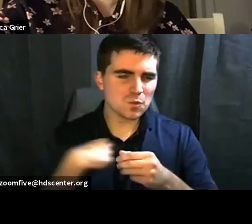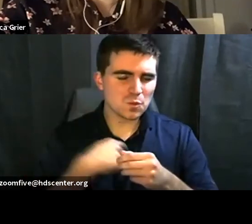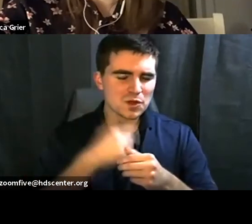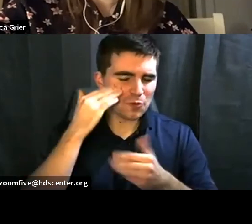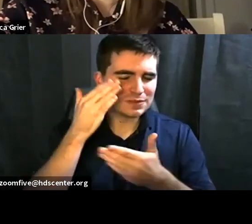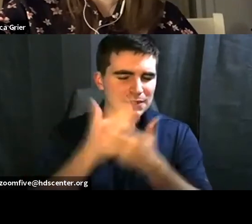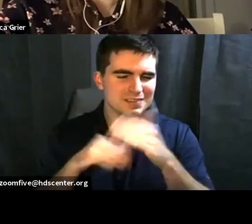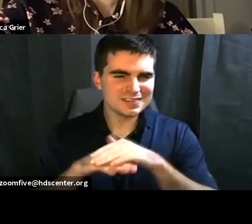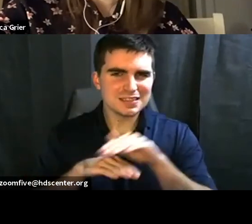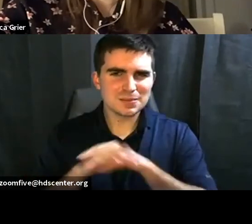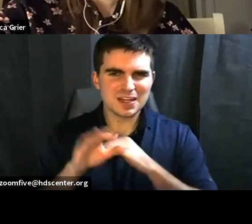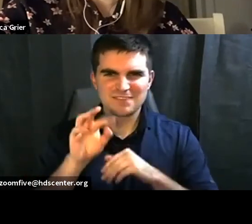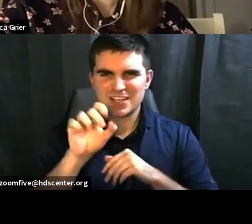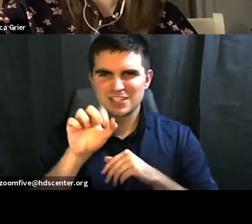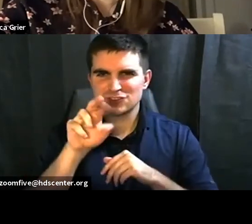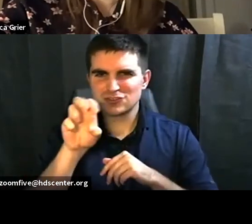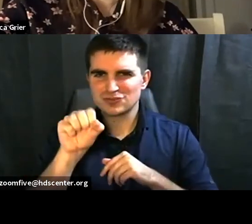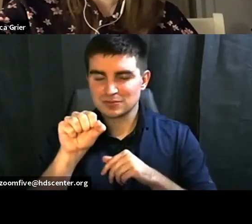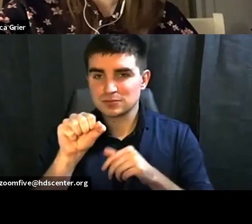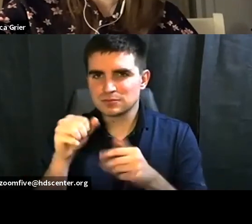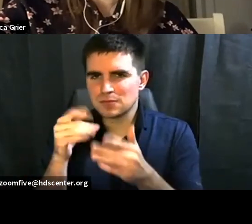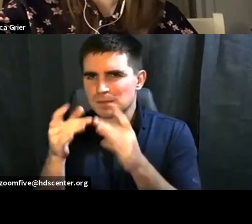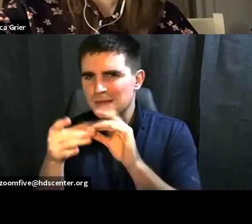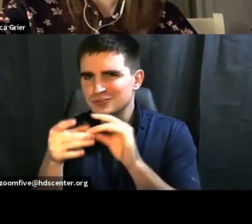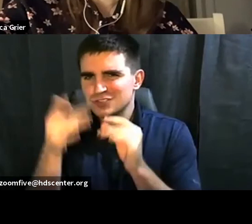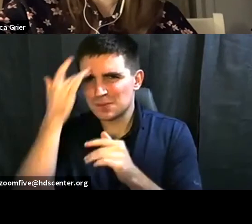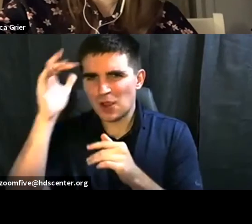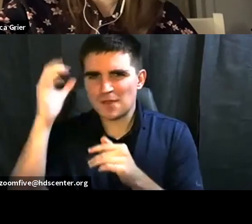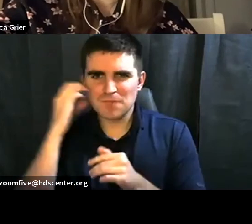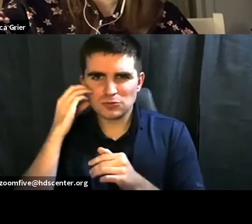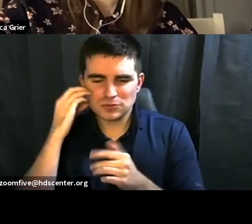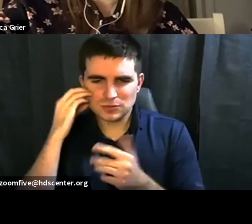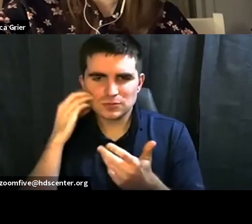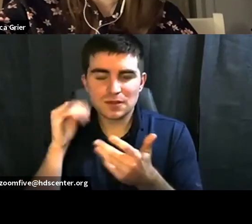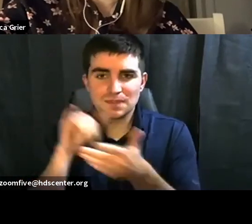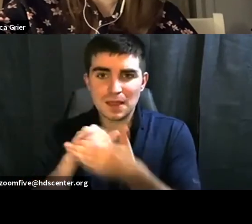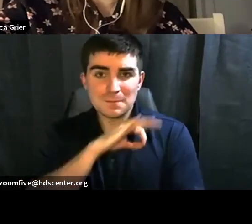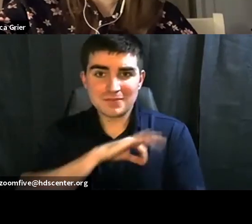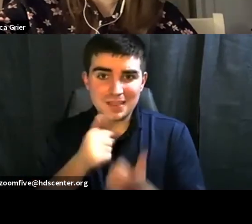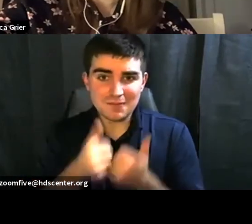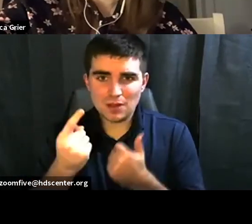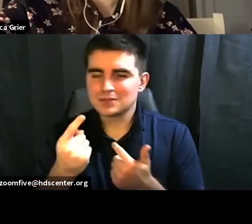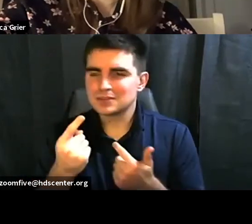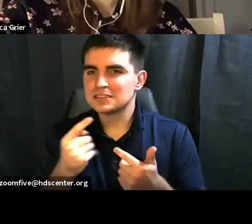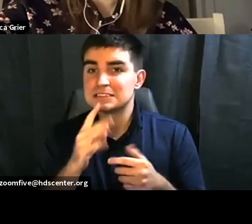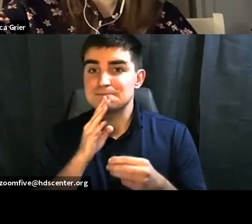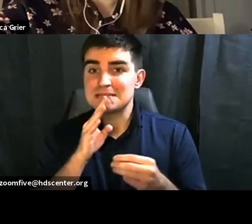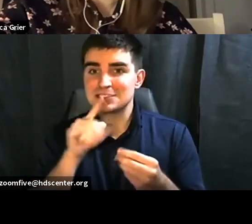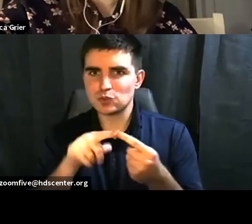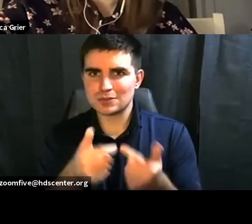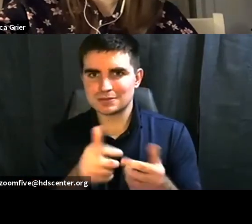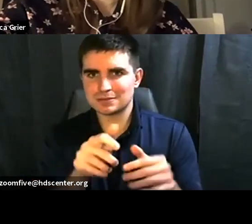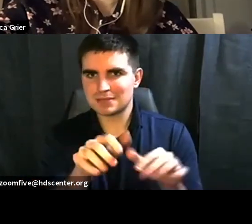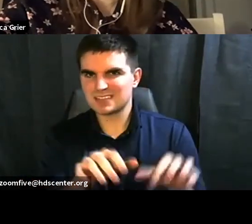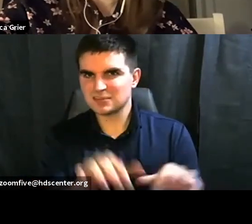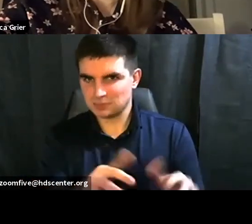like you mentioned smartphones, that benefits everyone. Some of the pieces, things like speech to text,